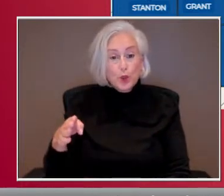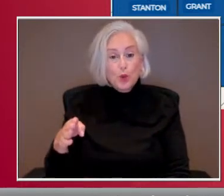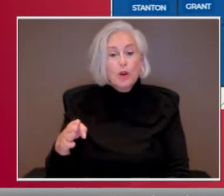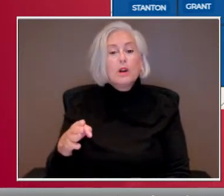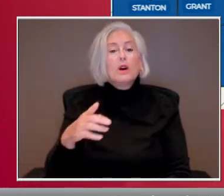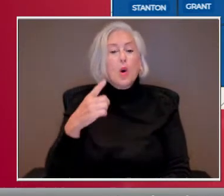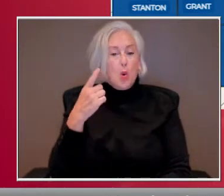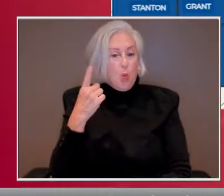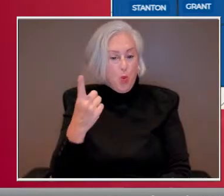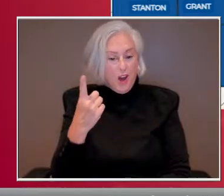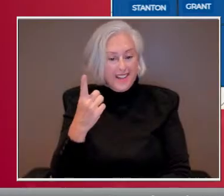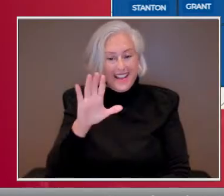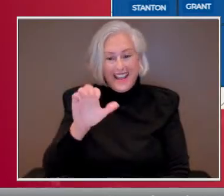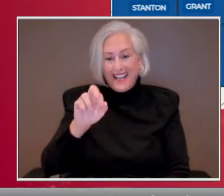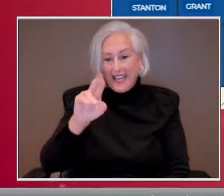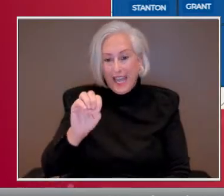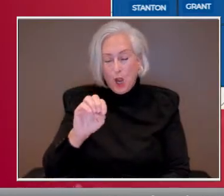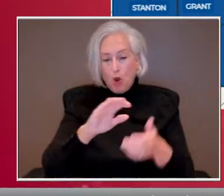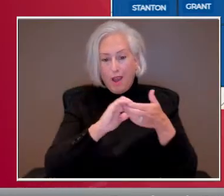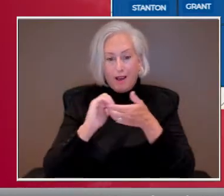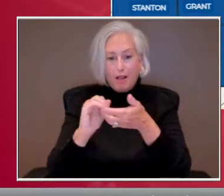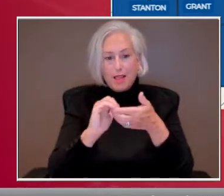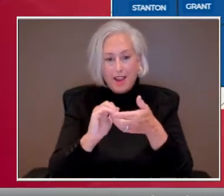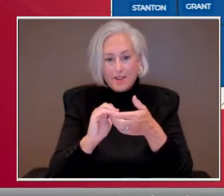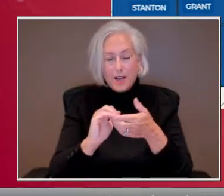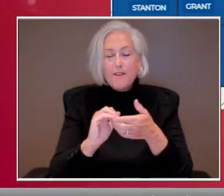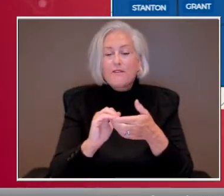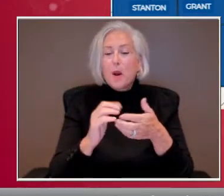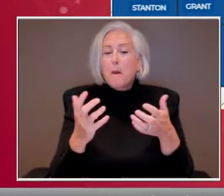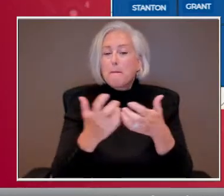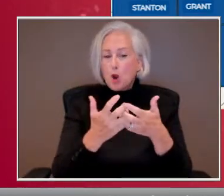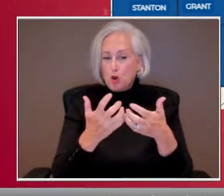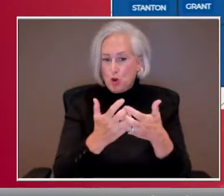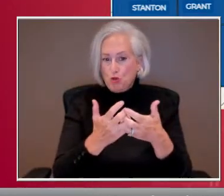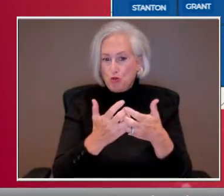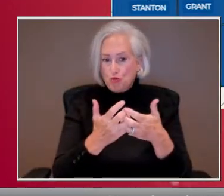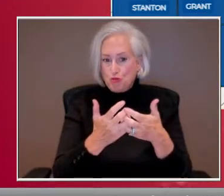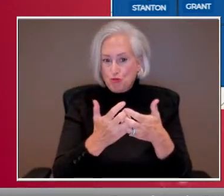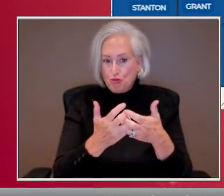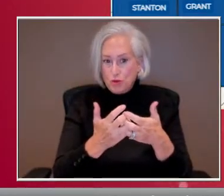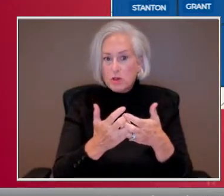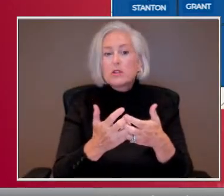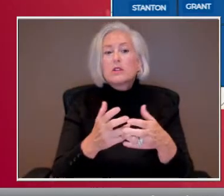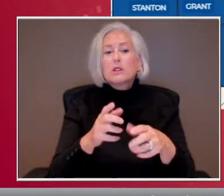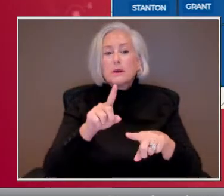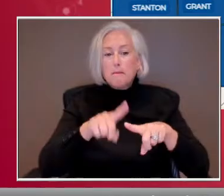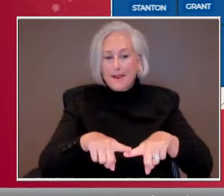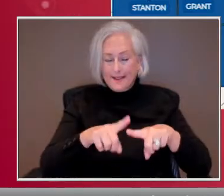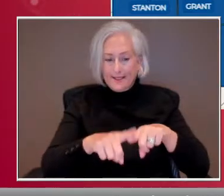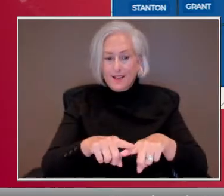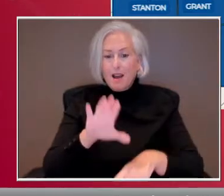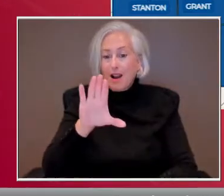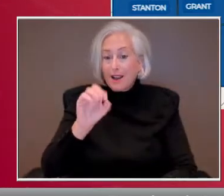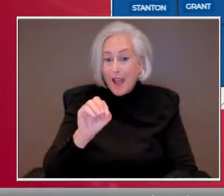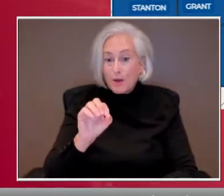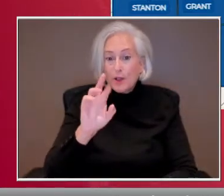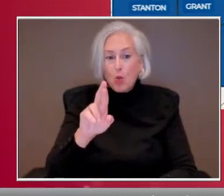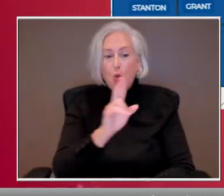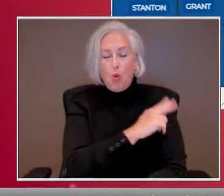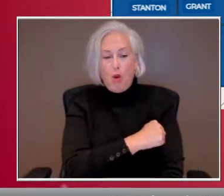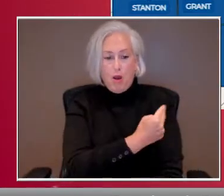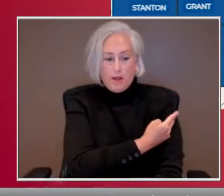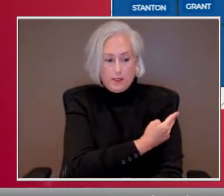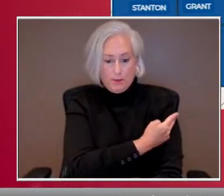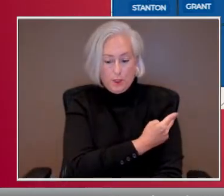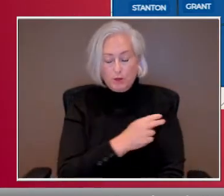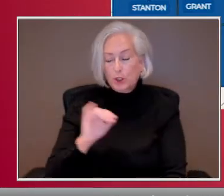collaborative partner. We map them out, by hospital and the county that they're within. And